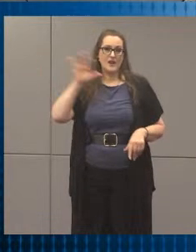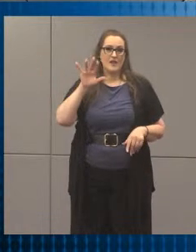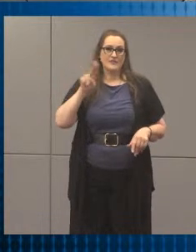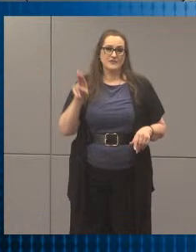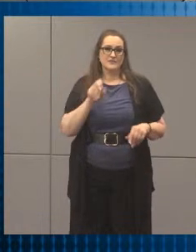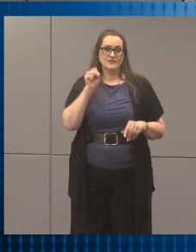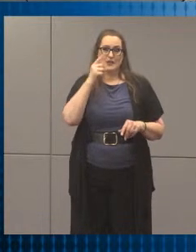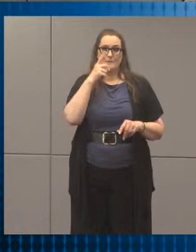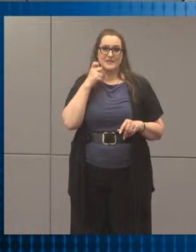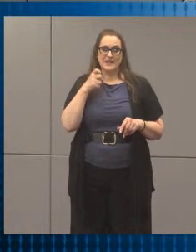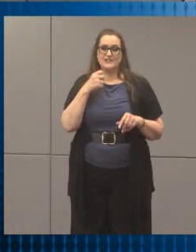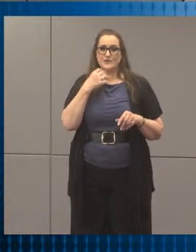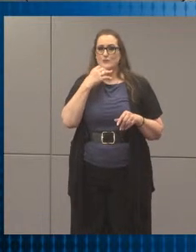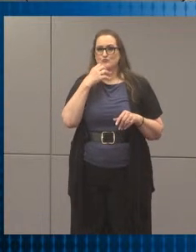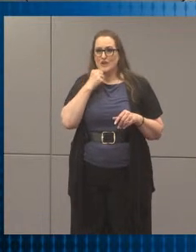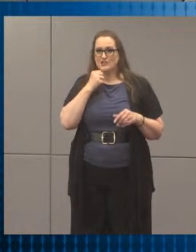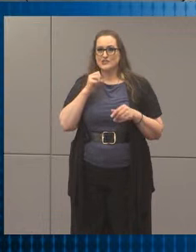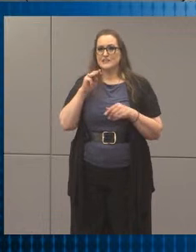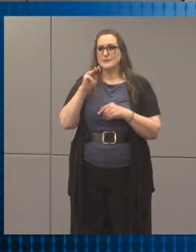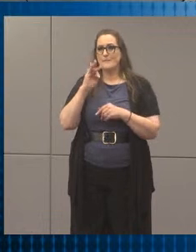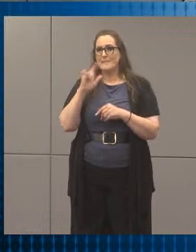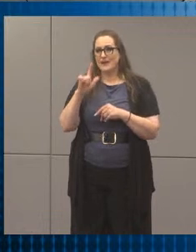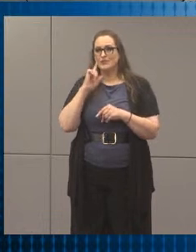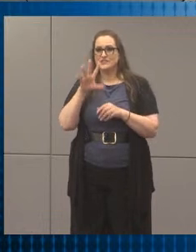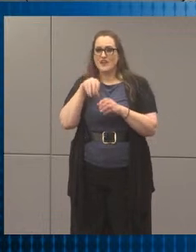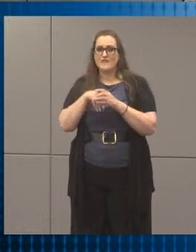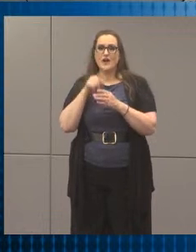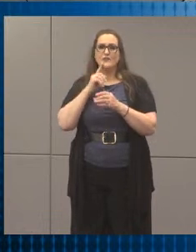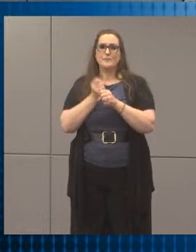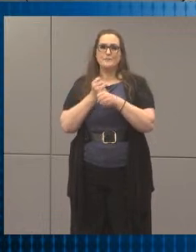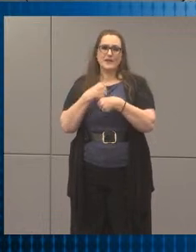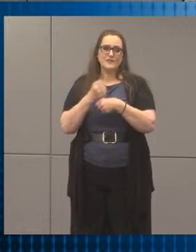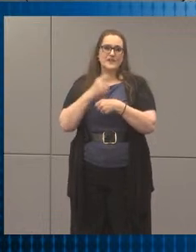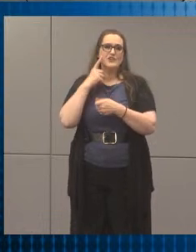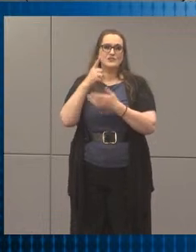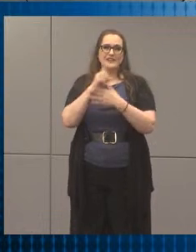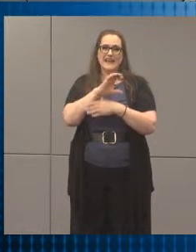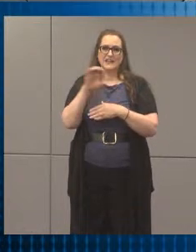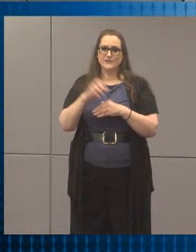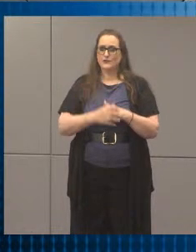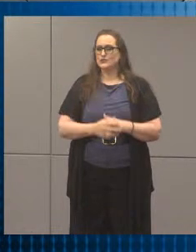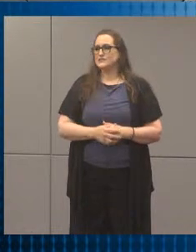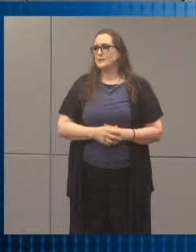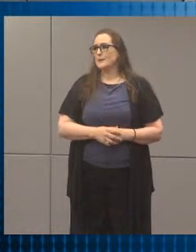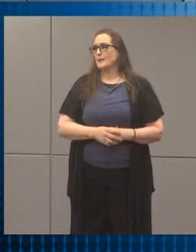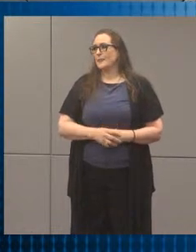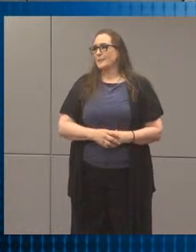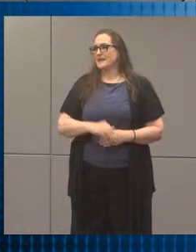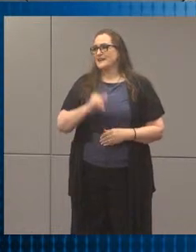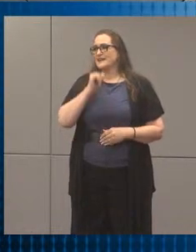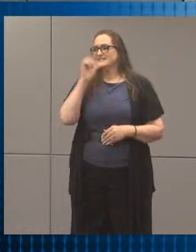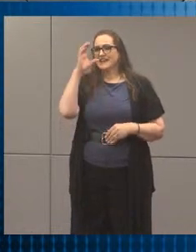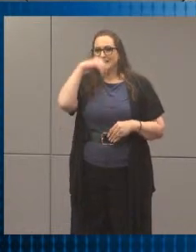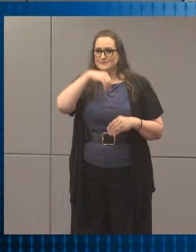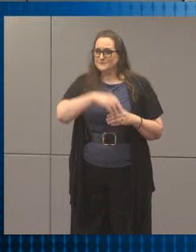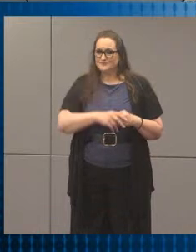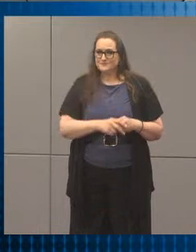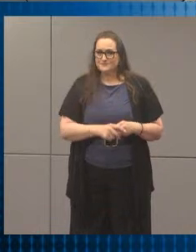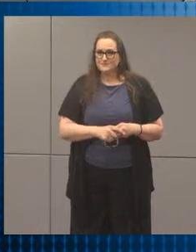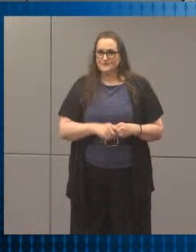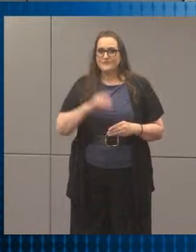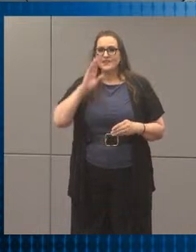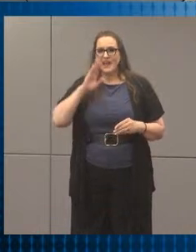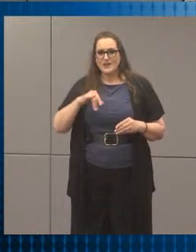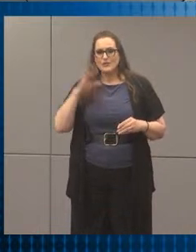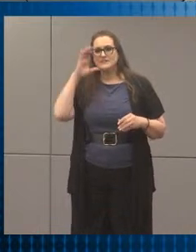because of the precious metals involved in the manufacturing of catalytic converters. It's not unusual. I know it's